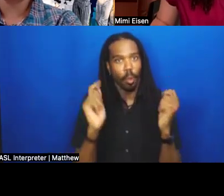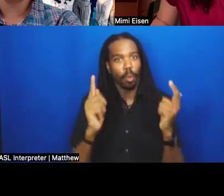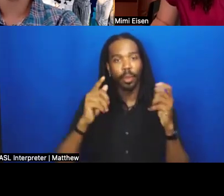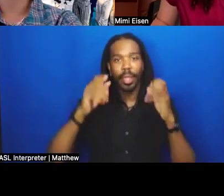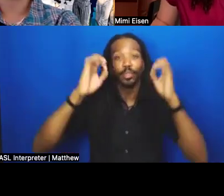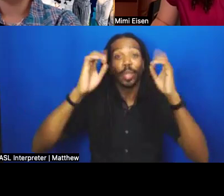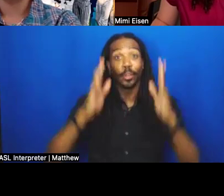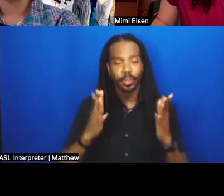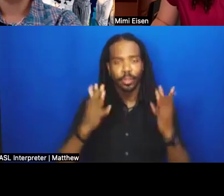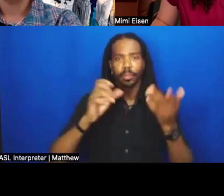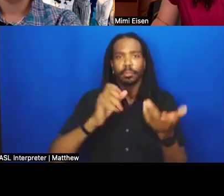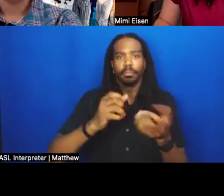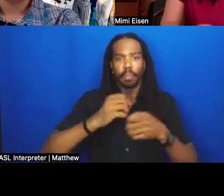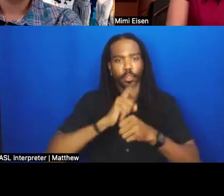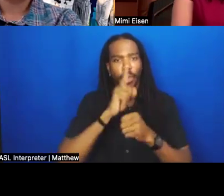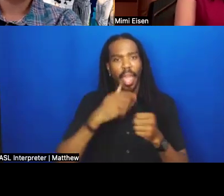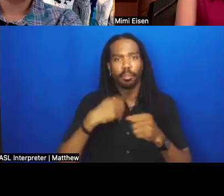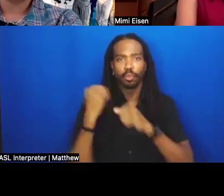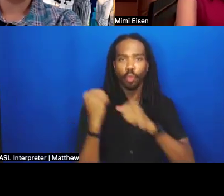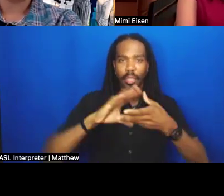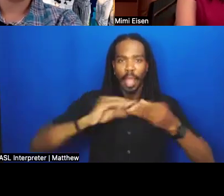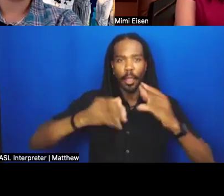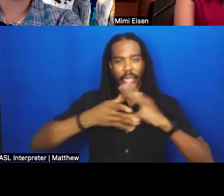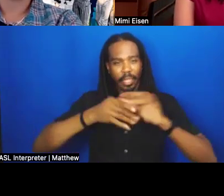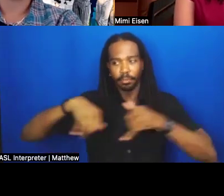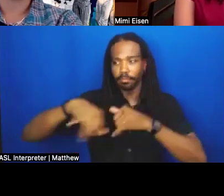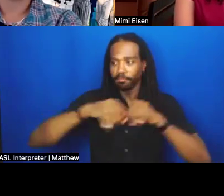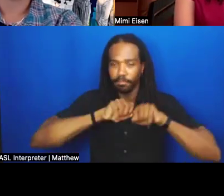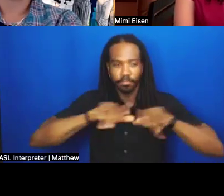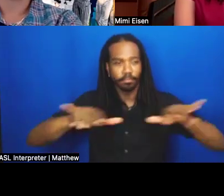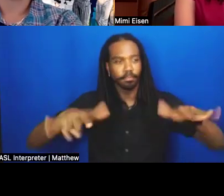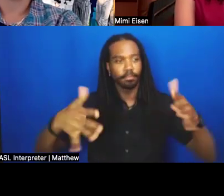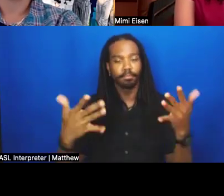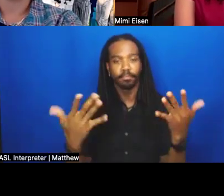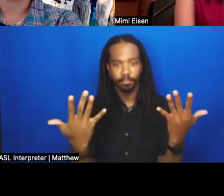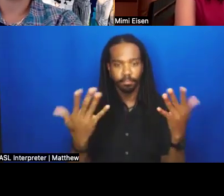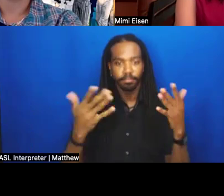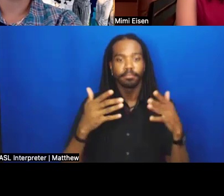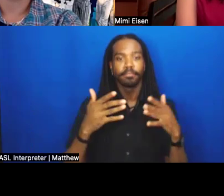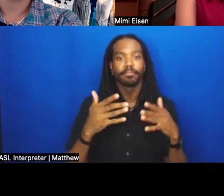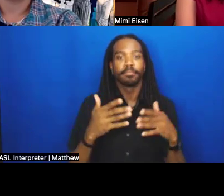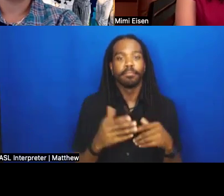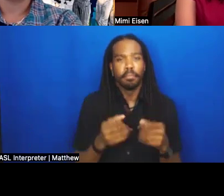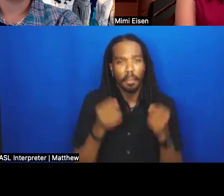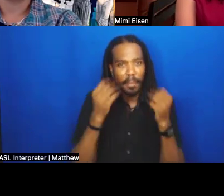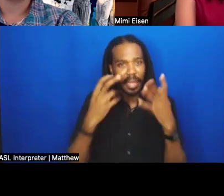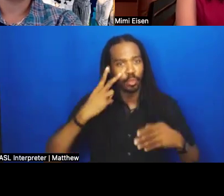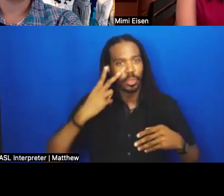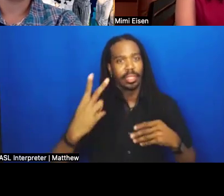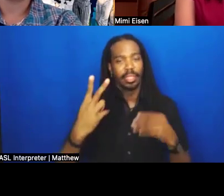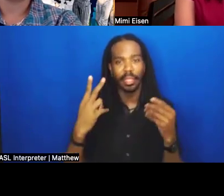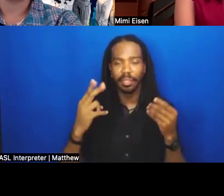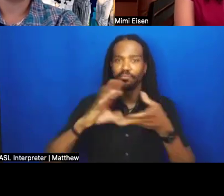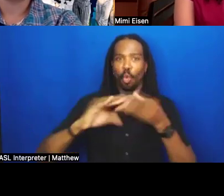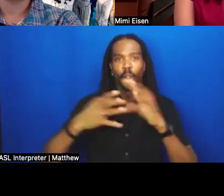narratives that are being constructed and imposed upon us so